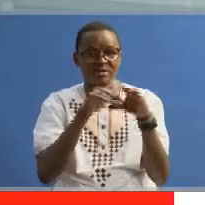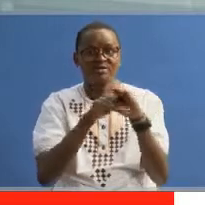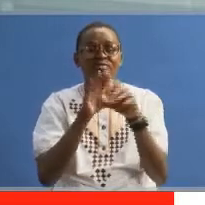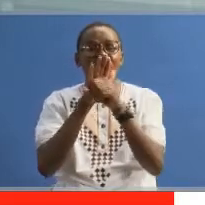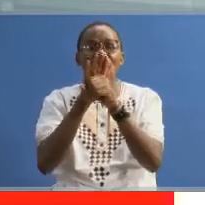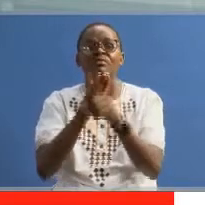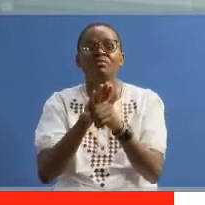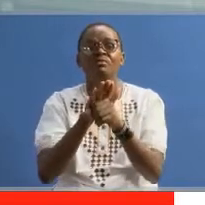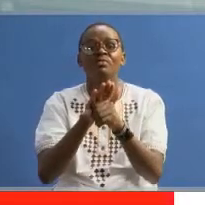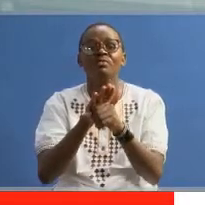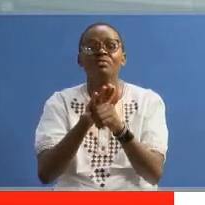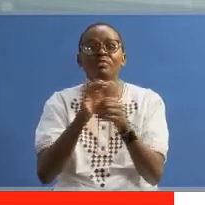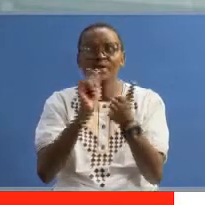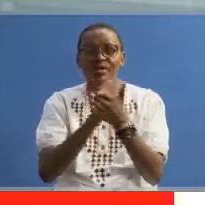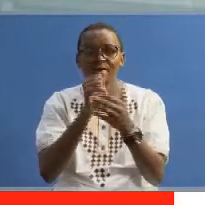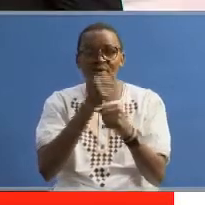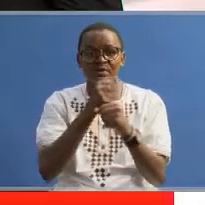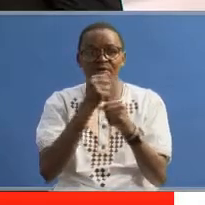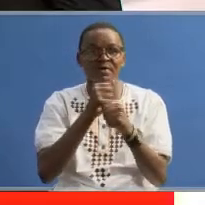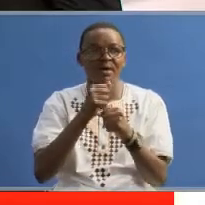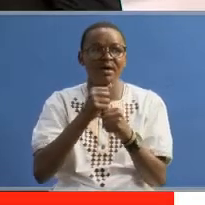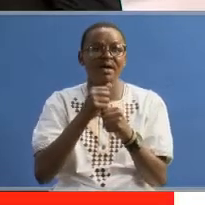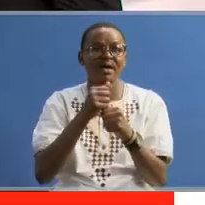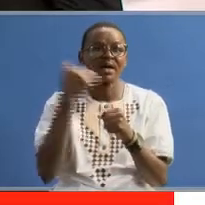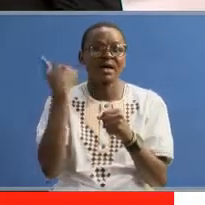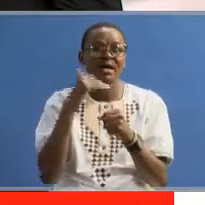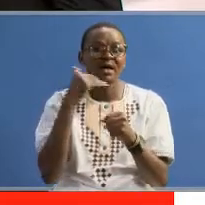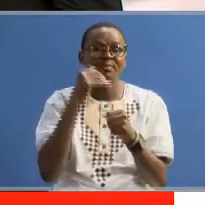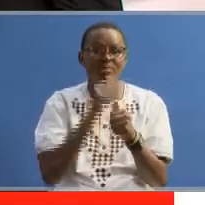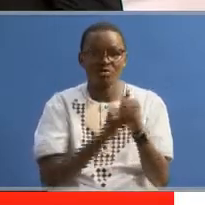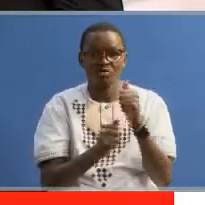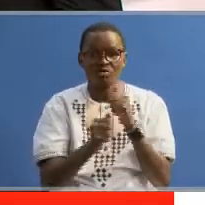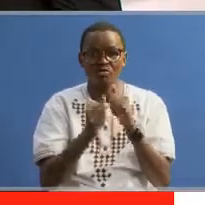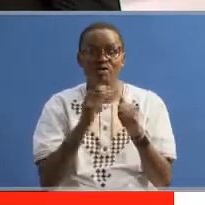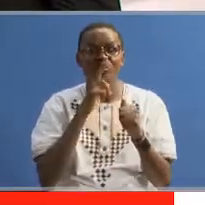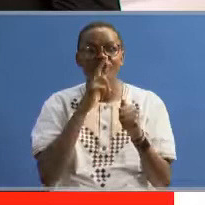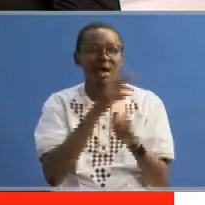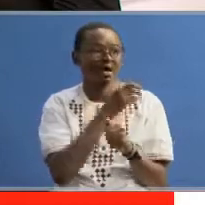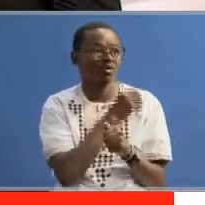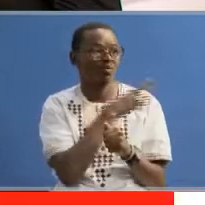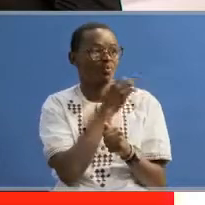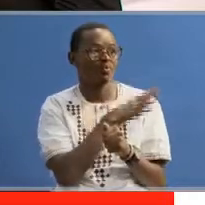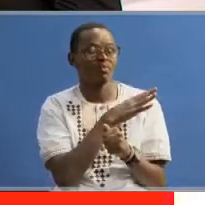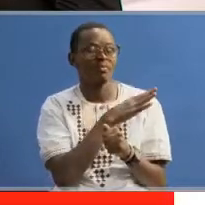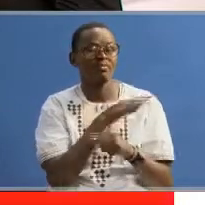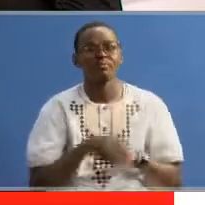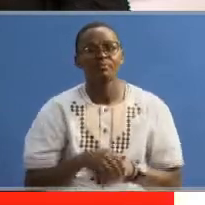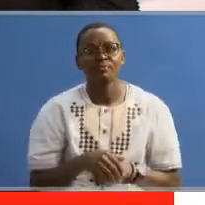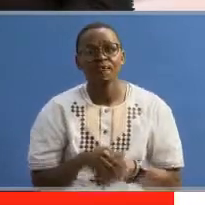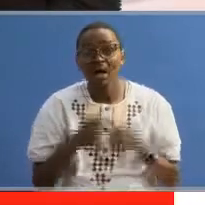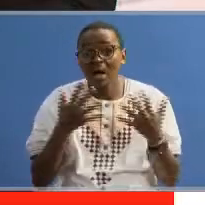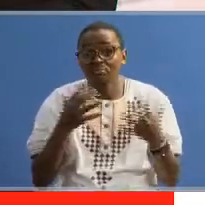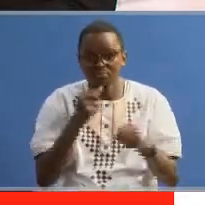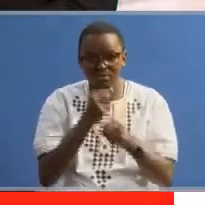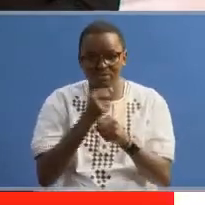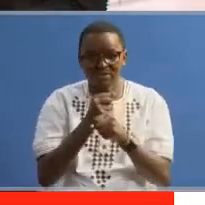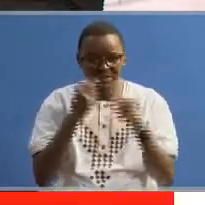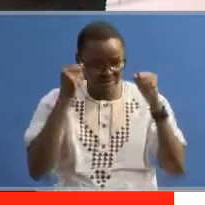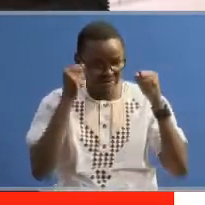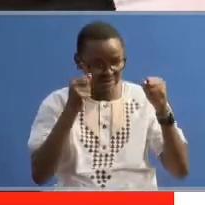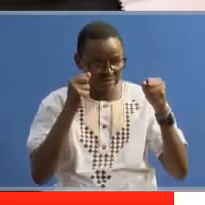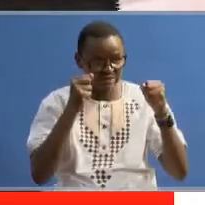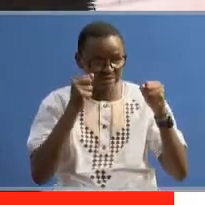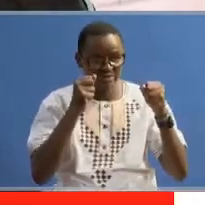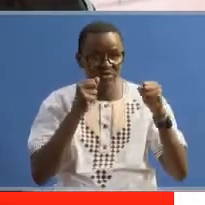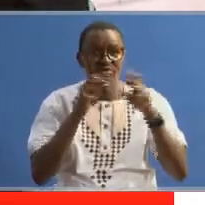force that did commit the crime against which they are complaining. How do we get the confidence of a victim